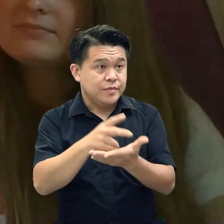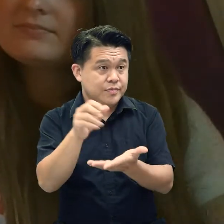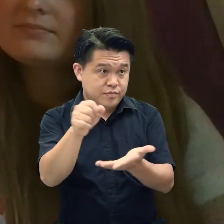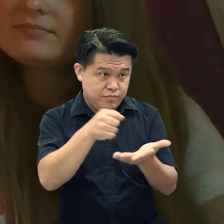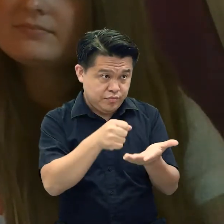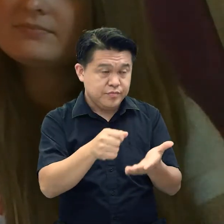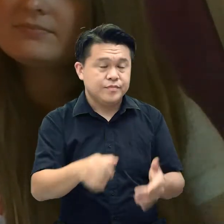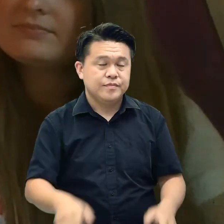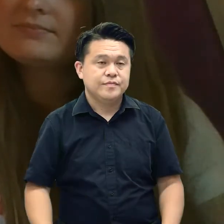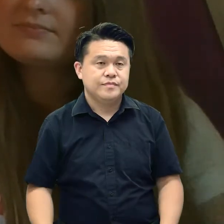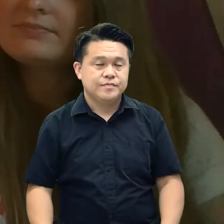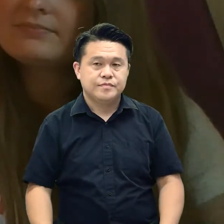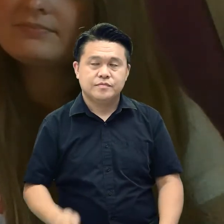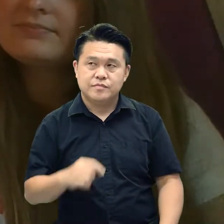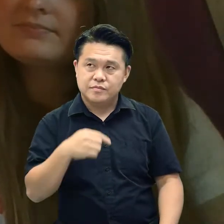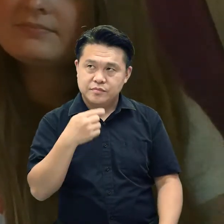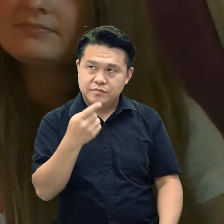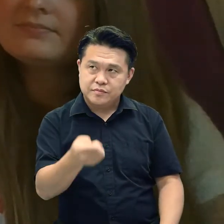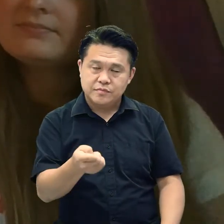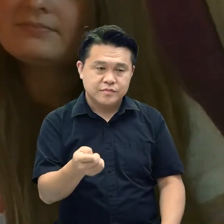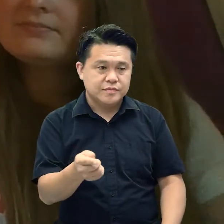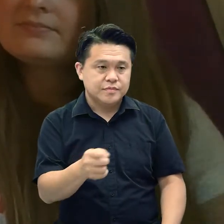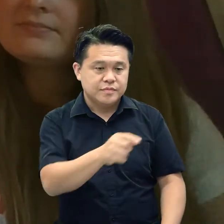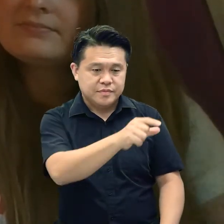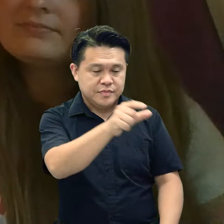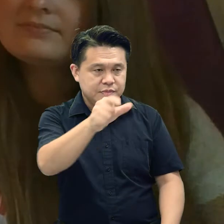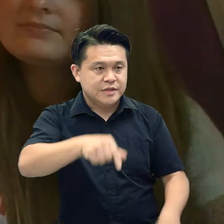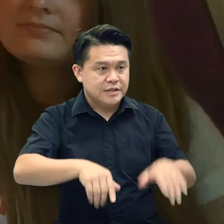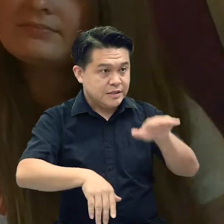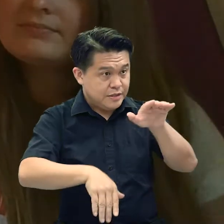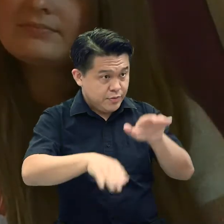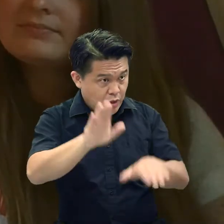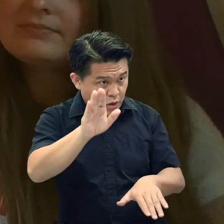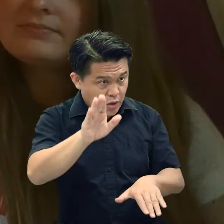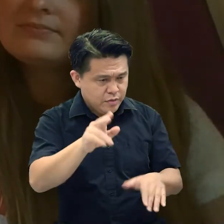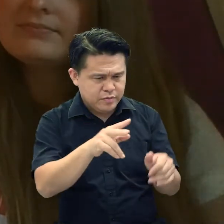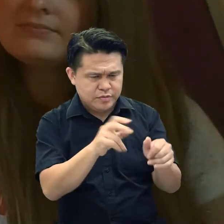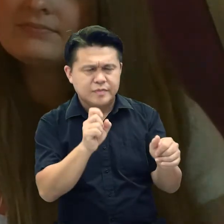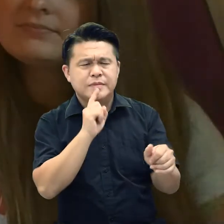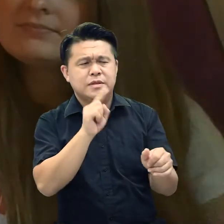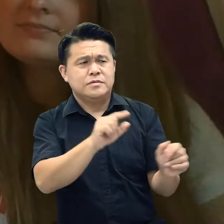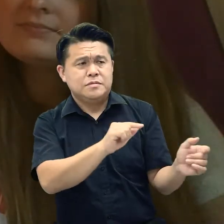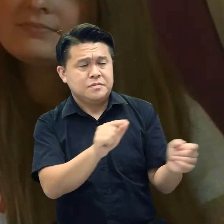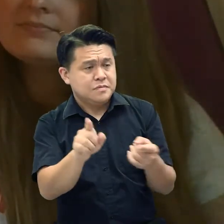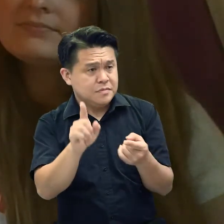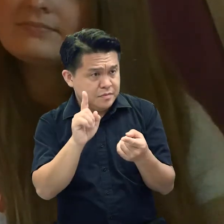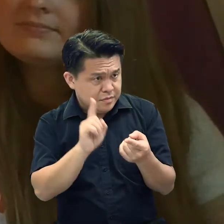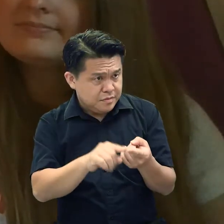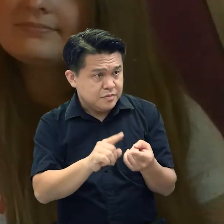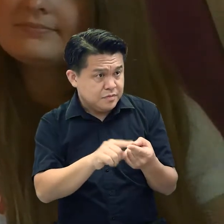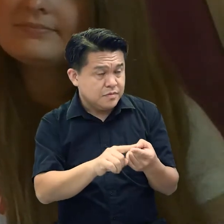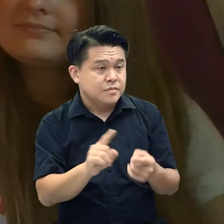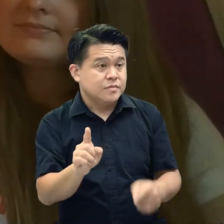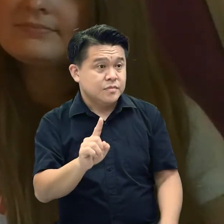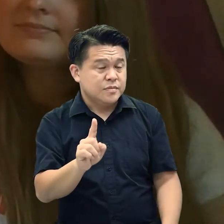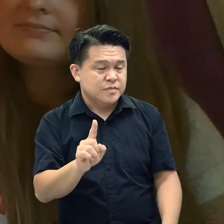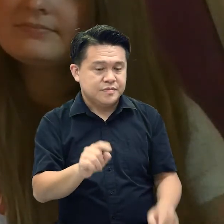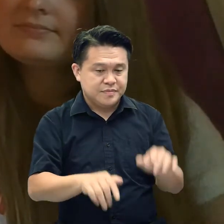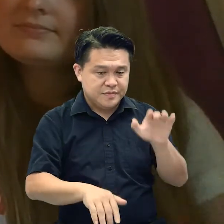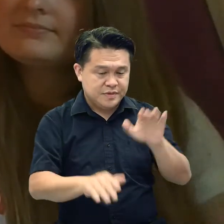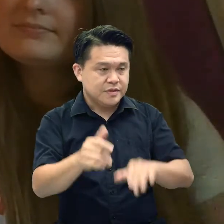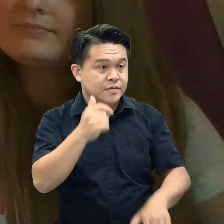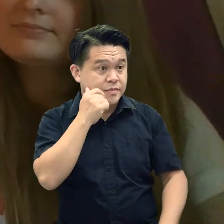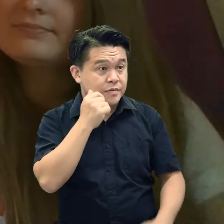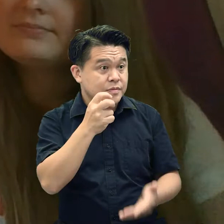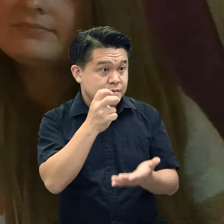from same year, and also anti-discrimination laws in all other kind of areas. So that includes